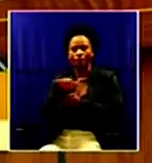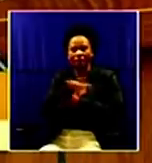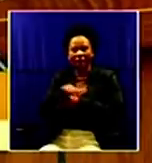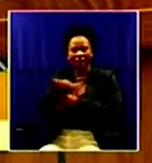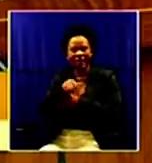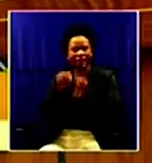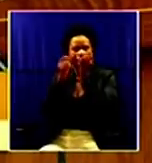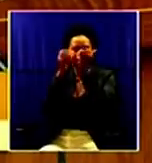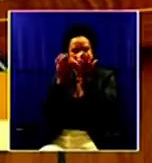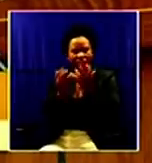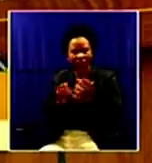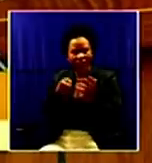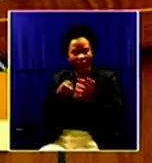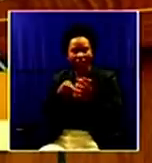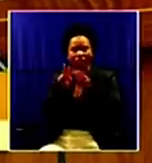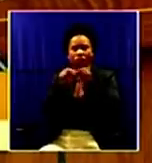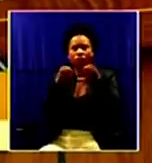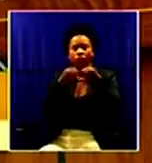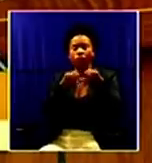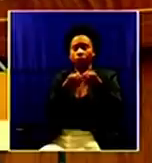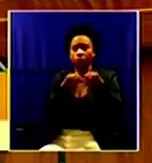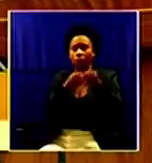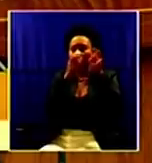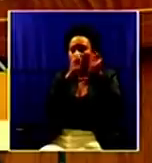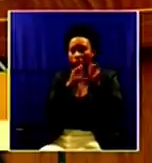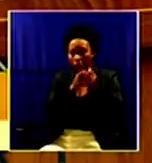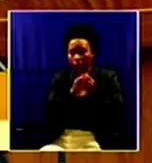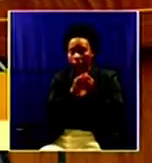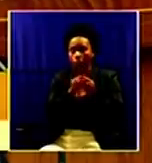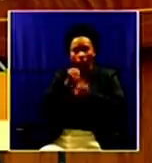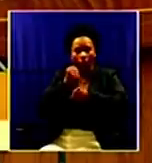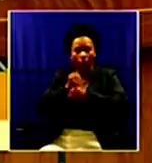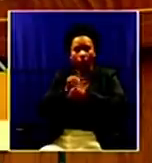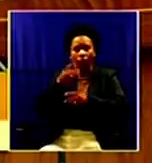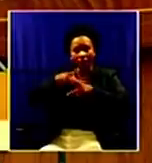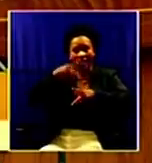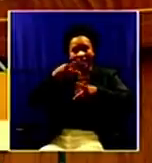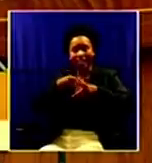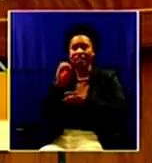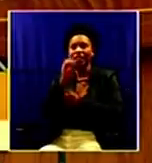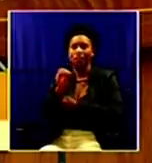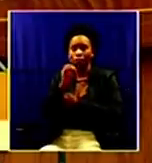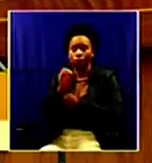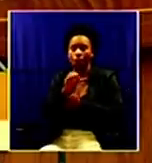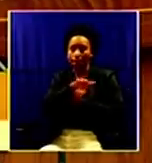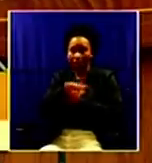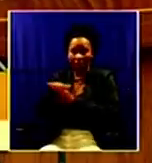The National Treasury is finalizing the framework to implement zero-based budgeting across the government system.